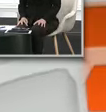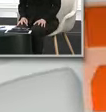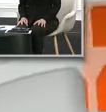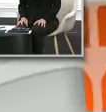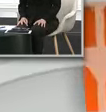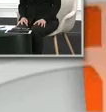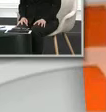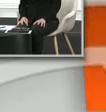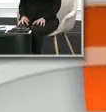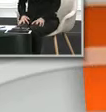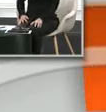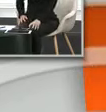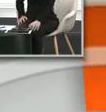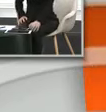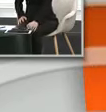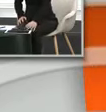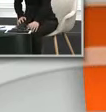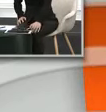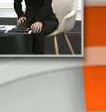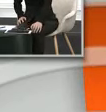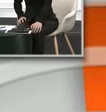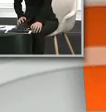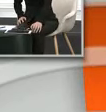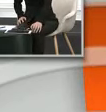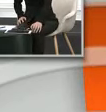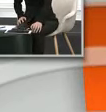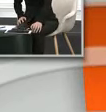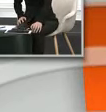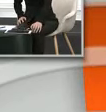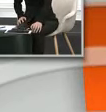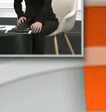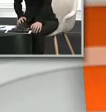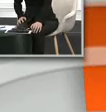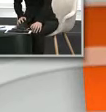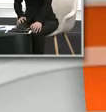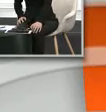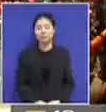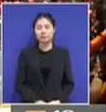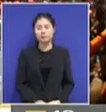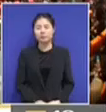recedA total of 498 votes against